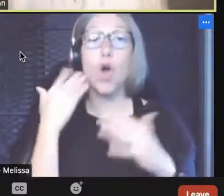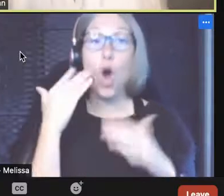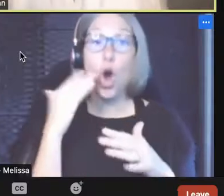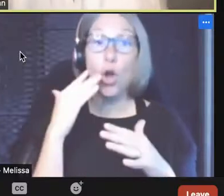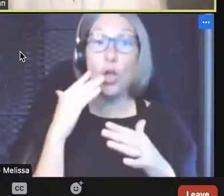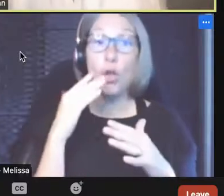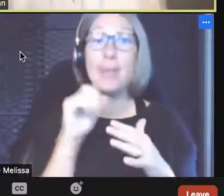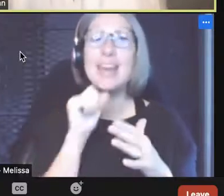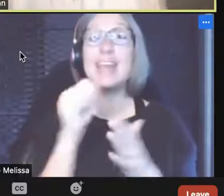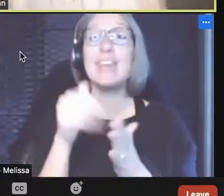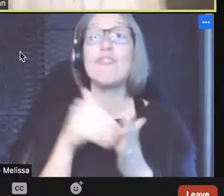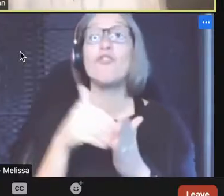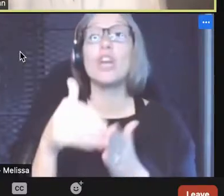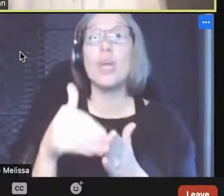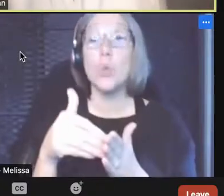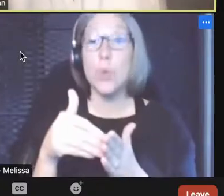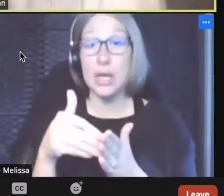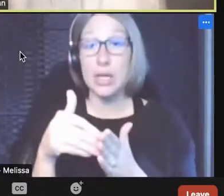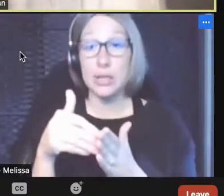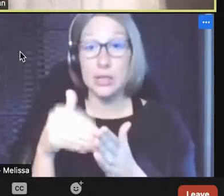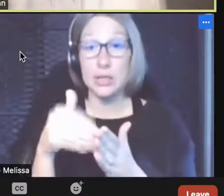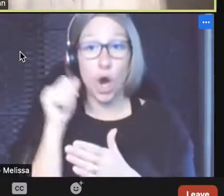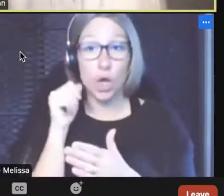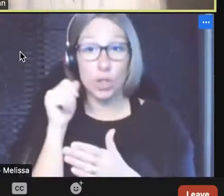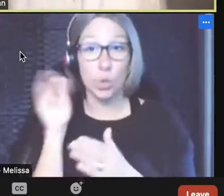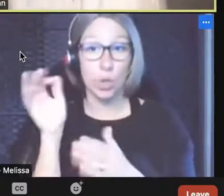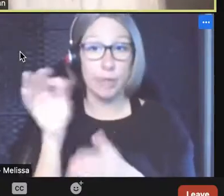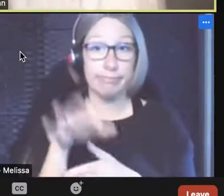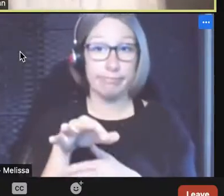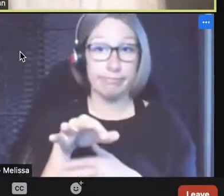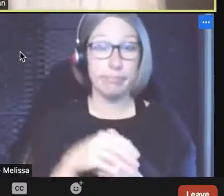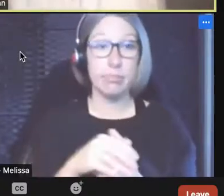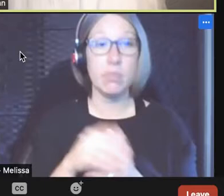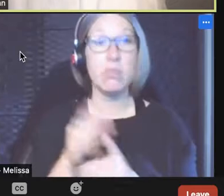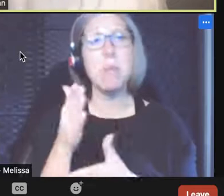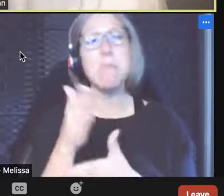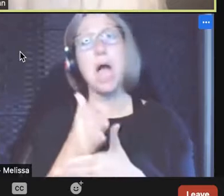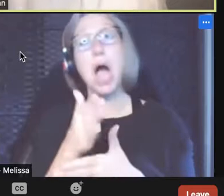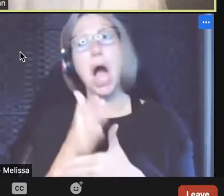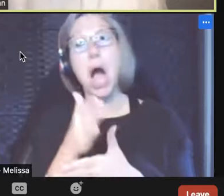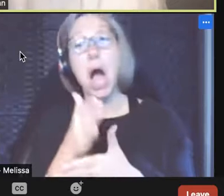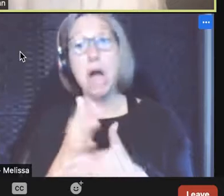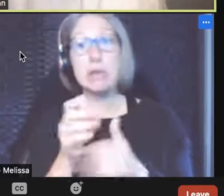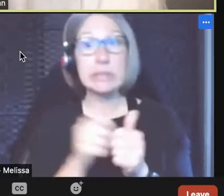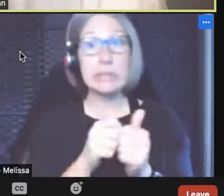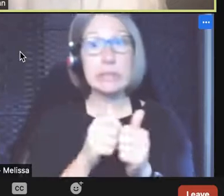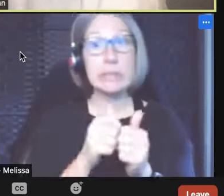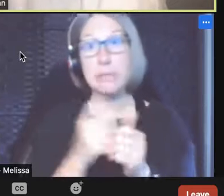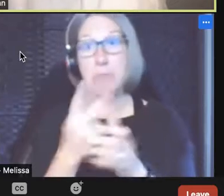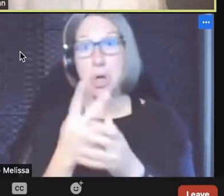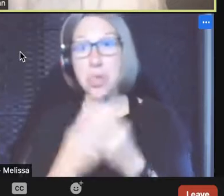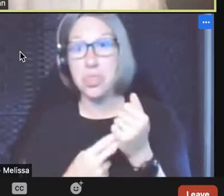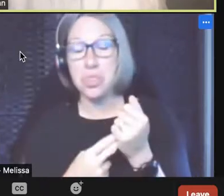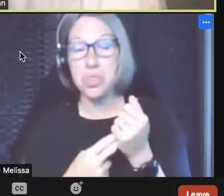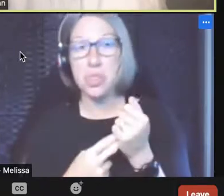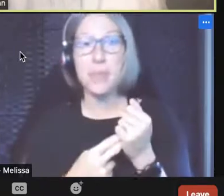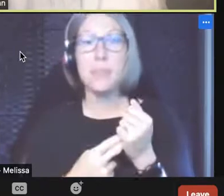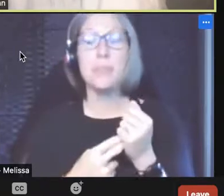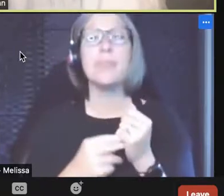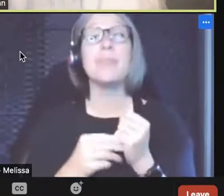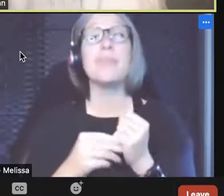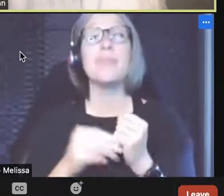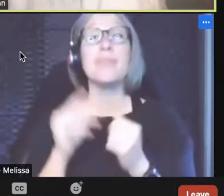input is present? Always, sometimes, never. A moderate amount of competing. I want to tell you right